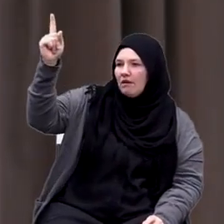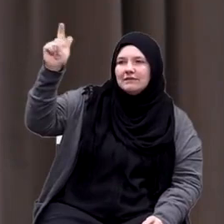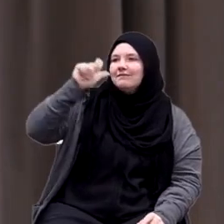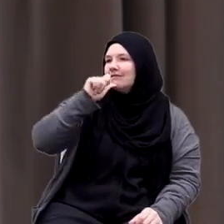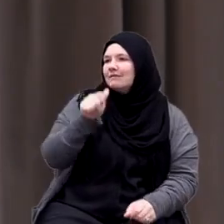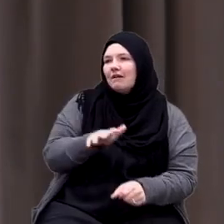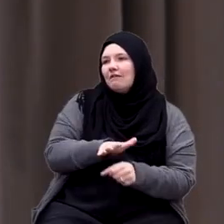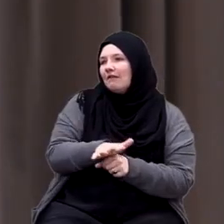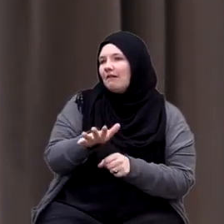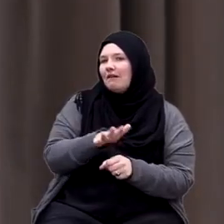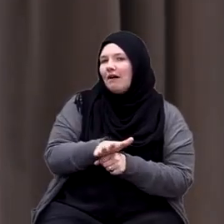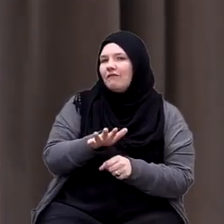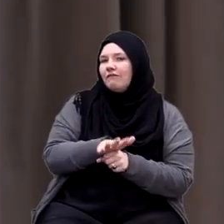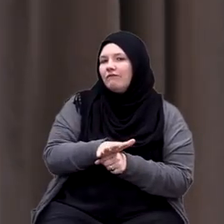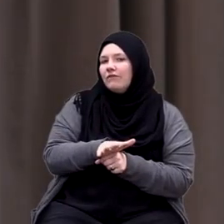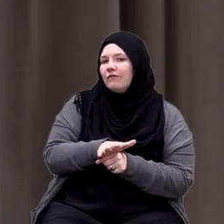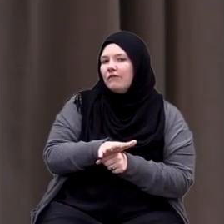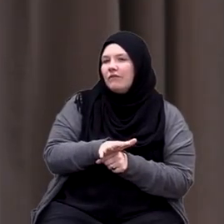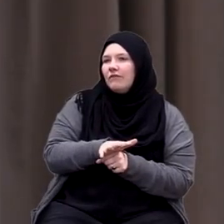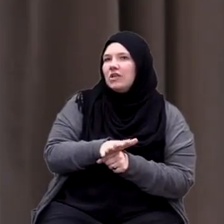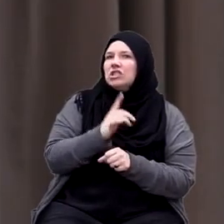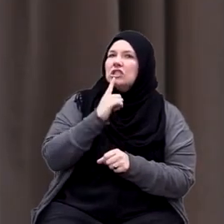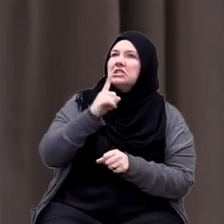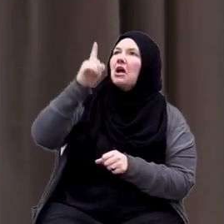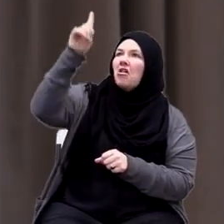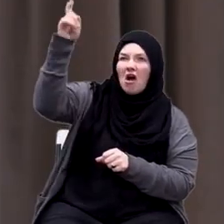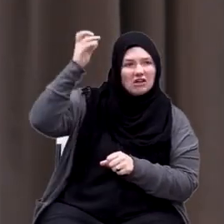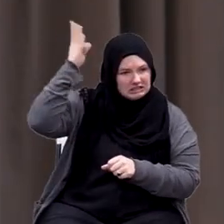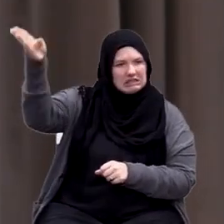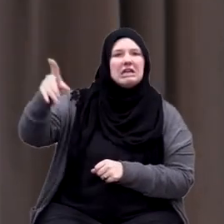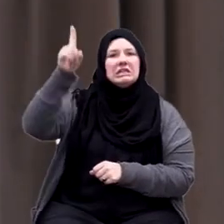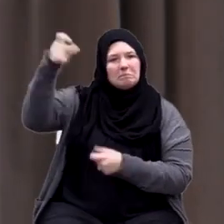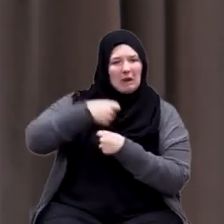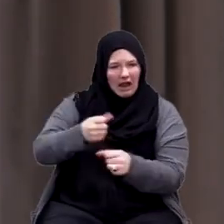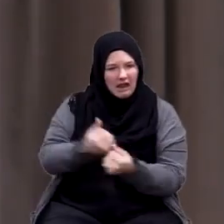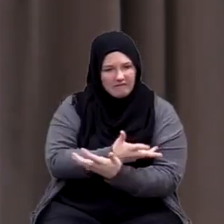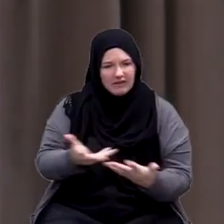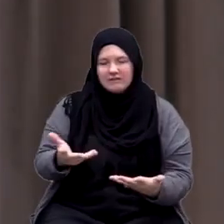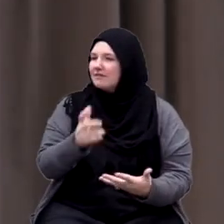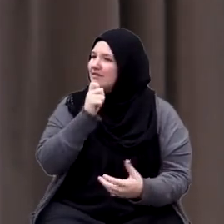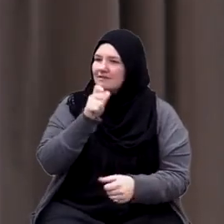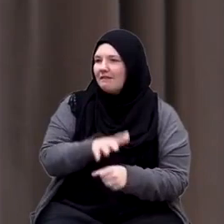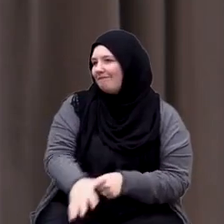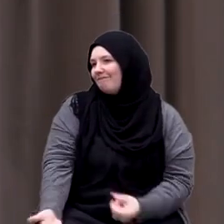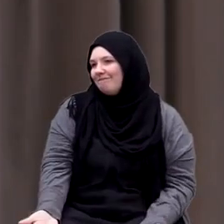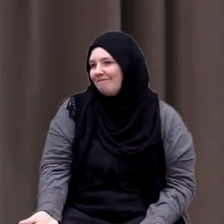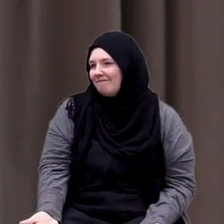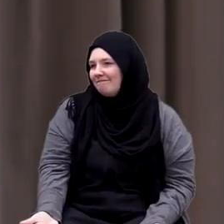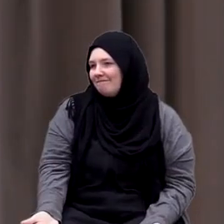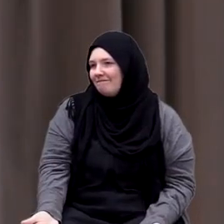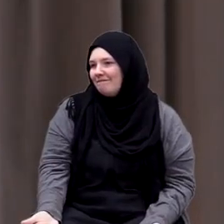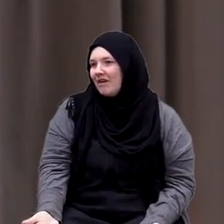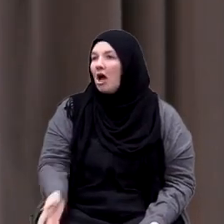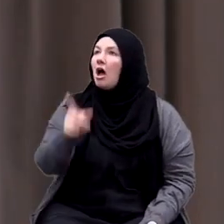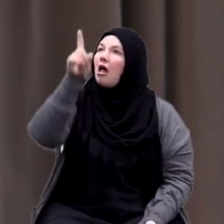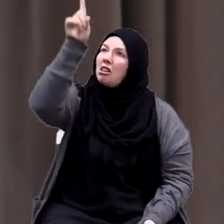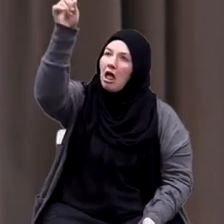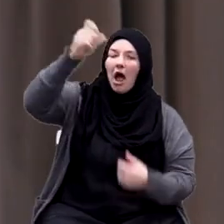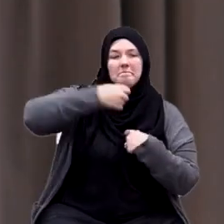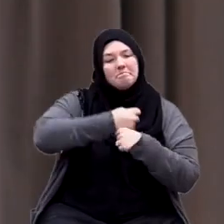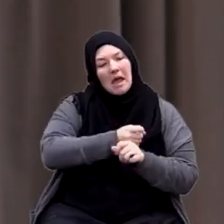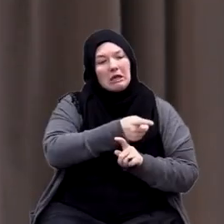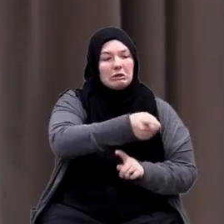enough to acknowledge that Allah exists or that Allah is your